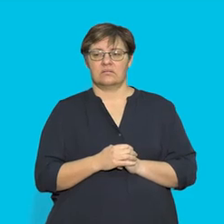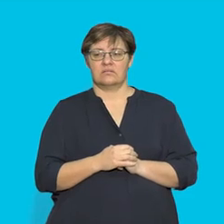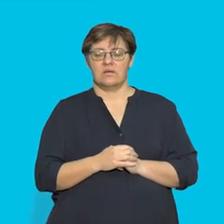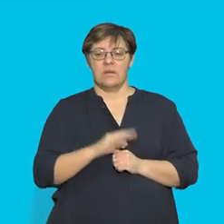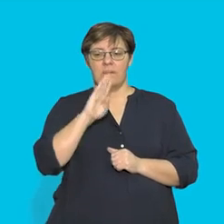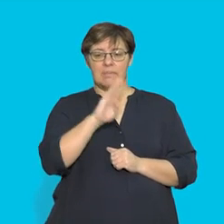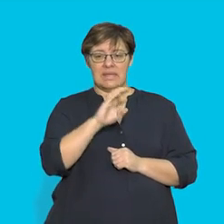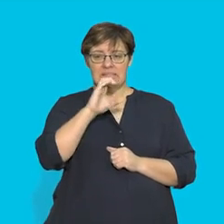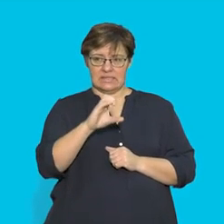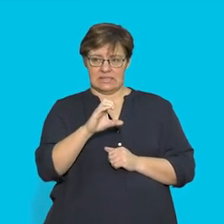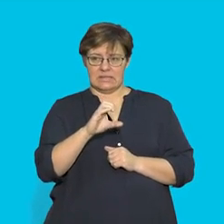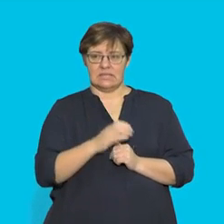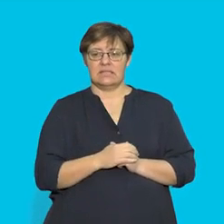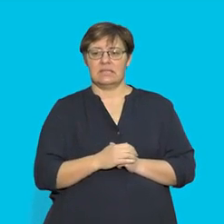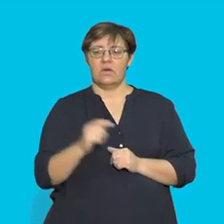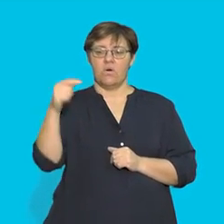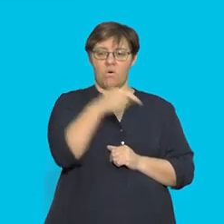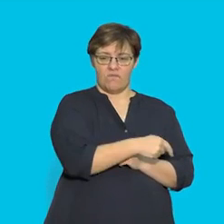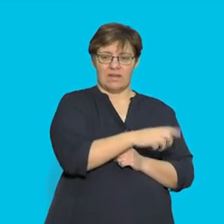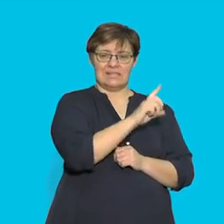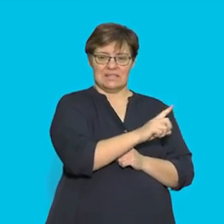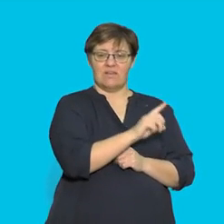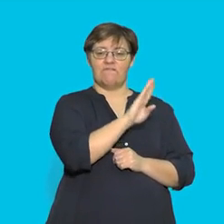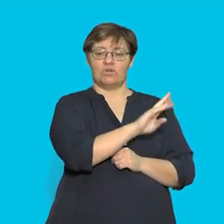over 42 must equal to